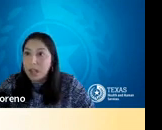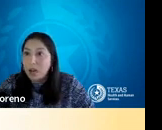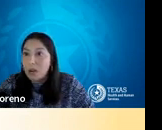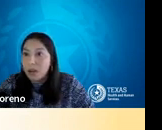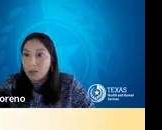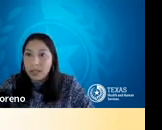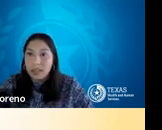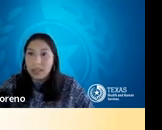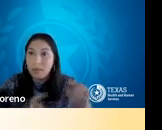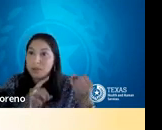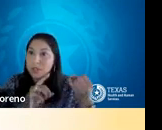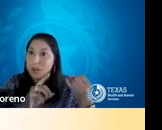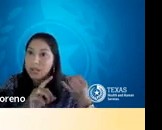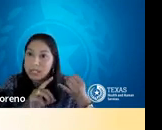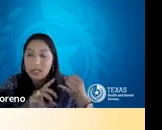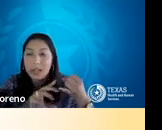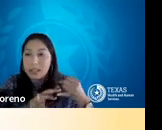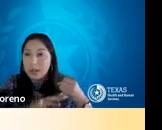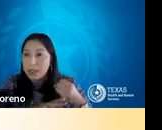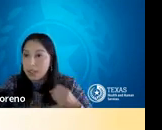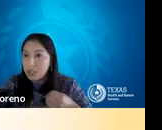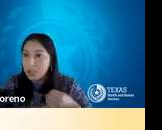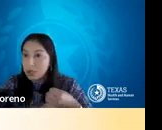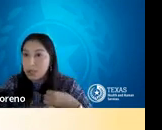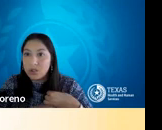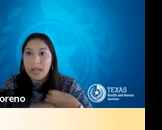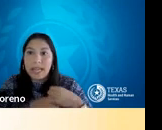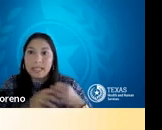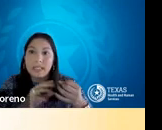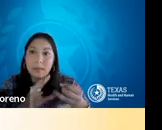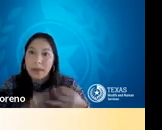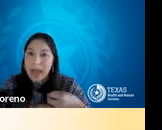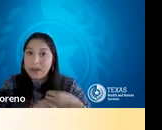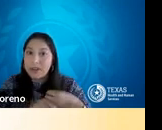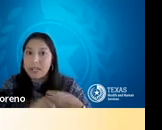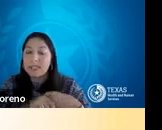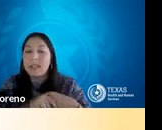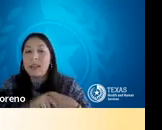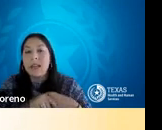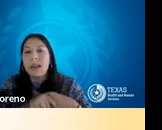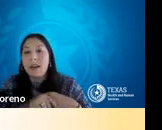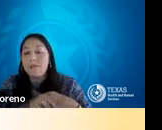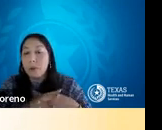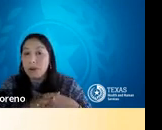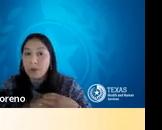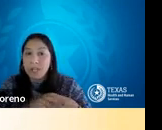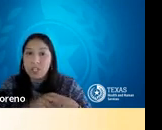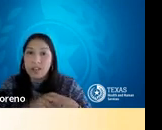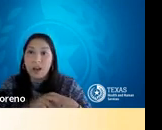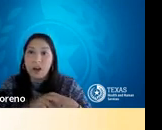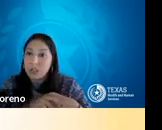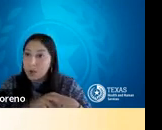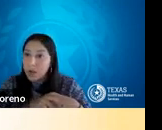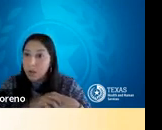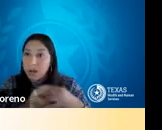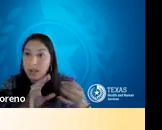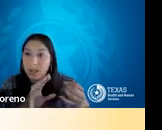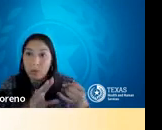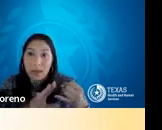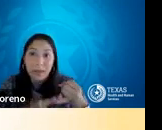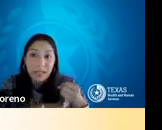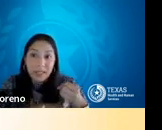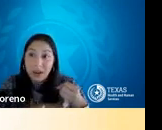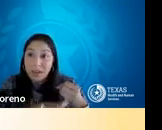region. They know not only the most current substance use trends and patterns for your region, they also know